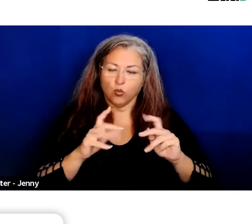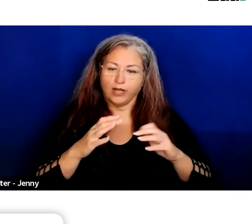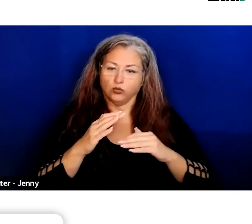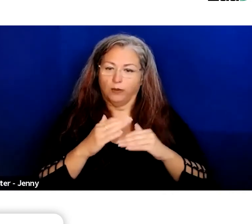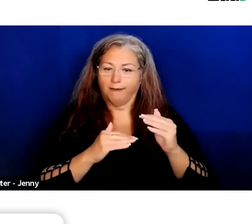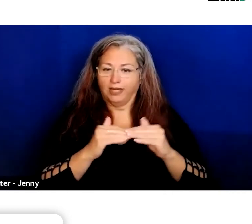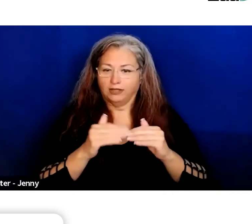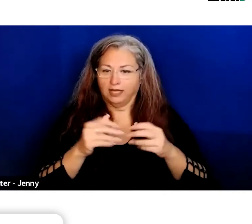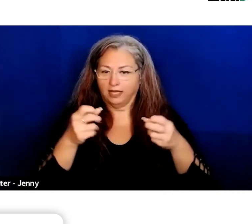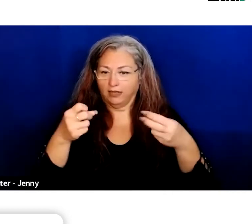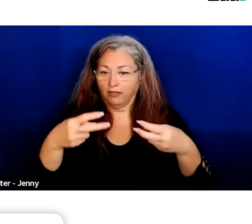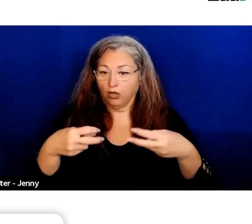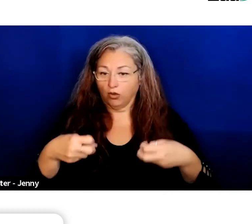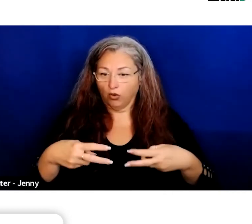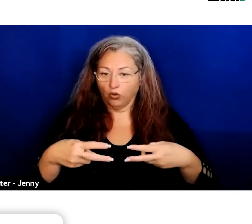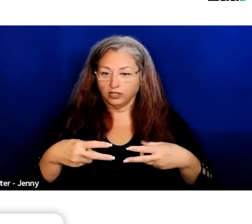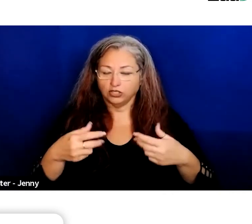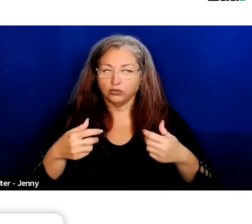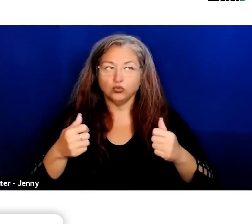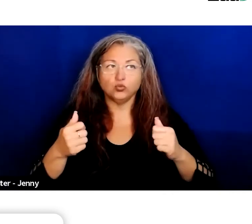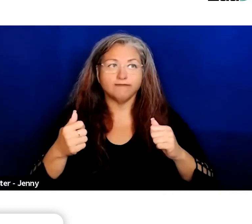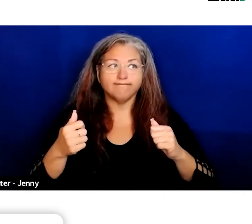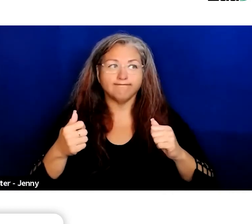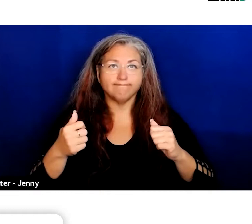code to